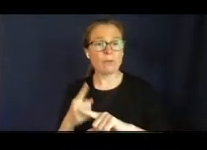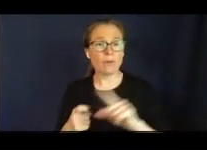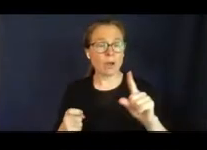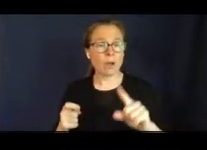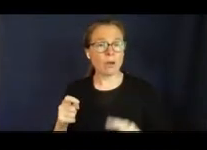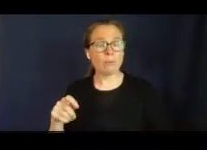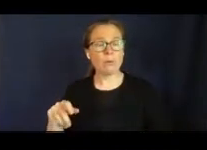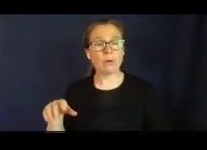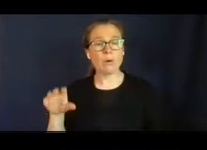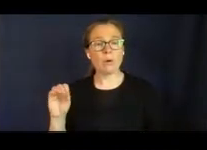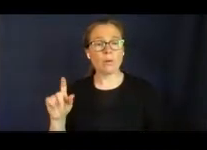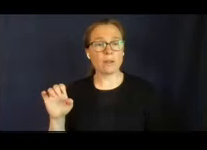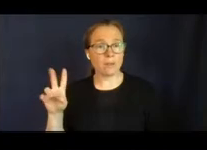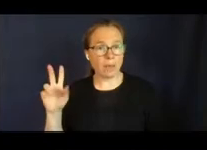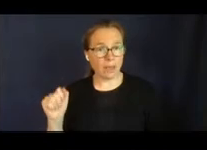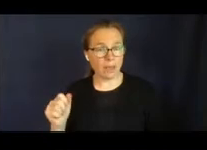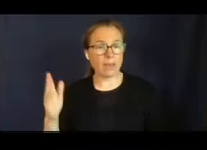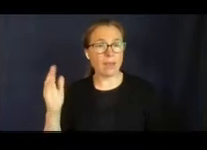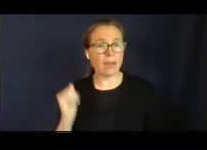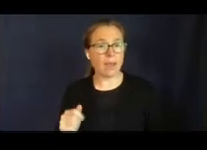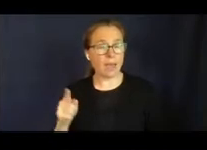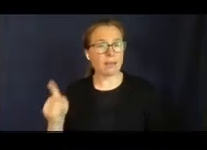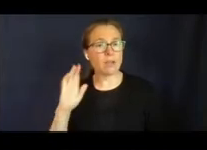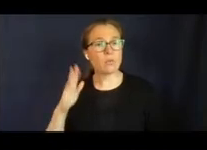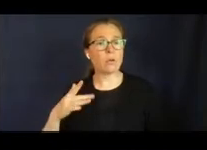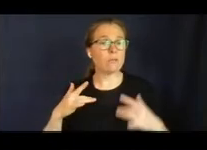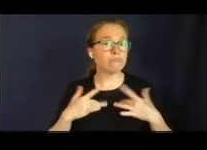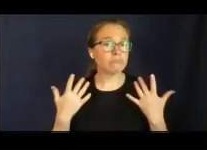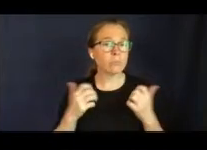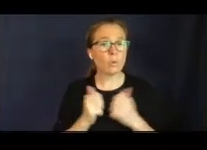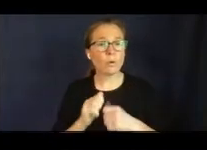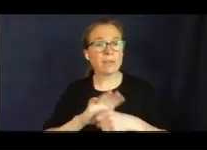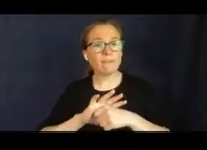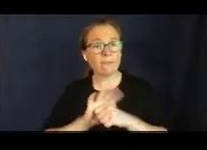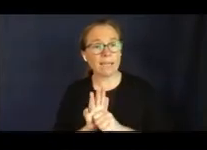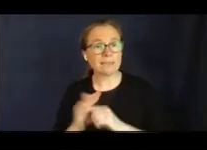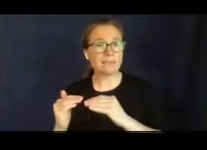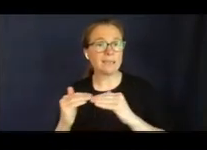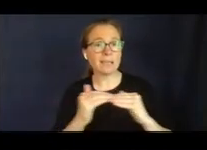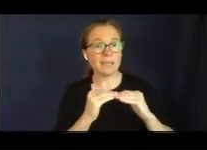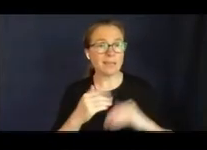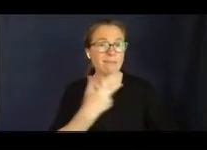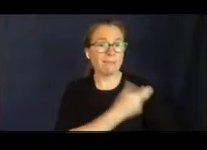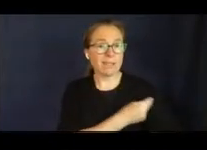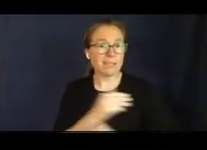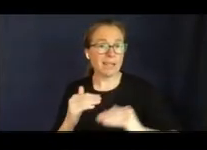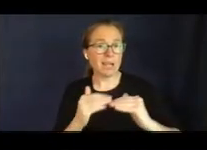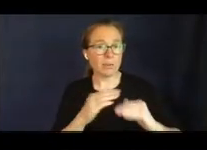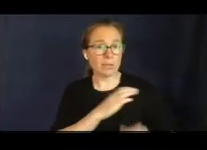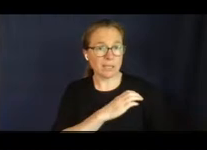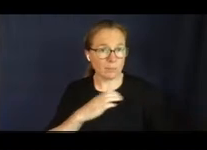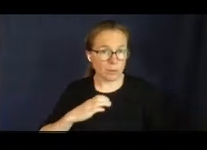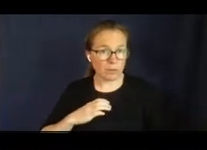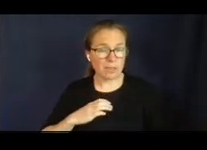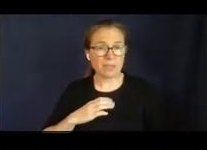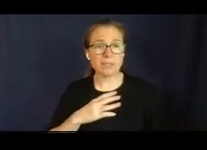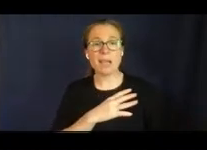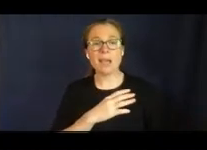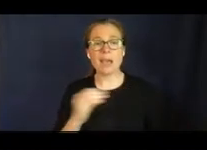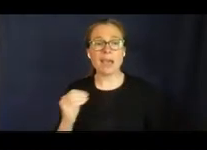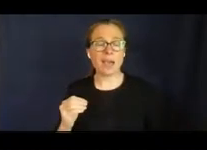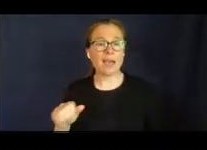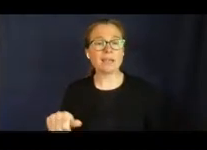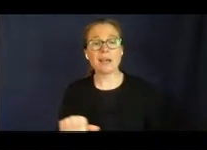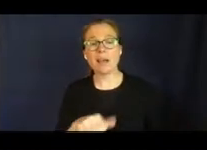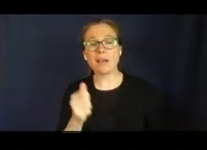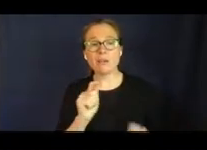us on the work of the Vaccine Equity Committee. And Dr. Susan Bakewell-Sachs and Dr. Karen Riefenstein will talk